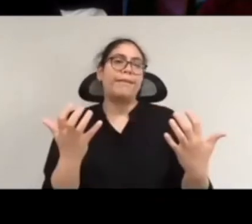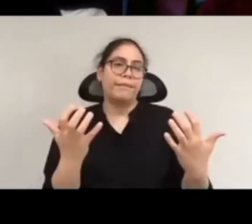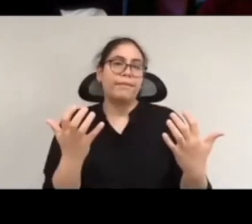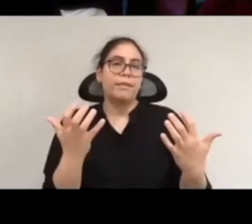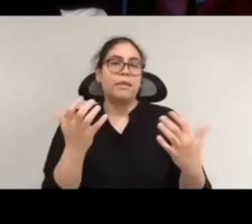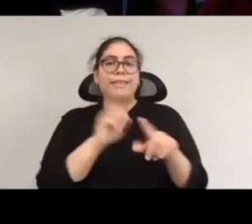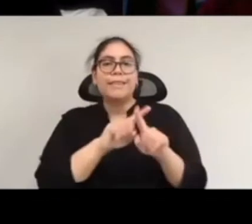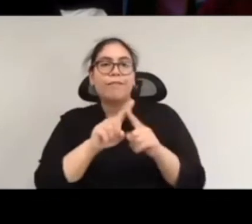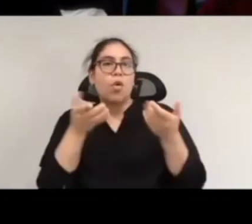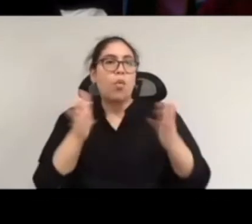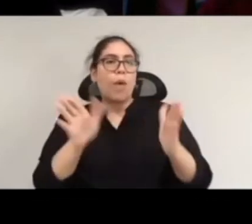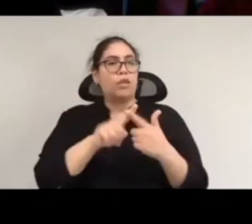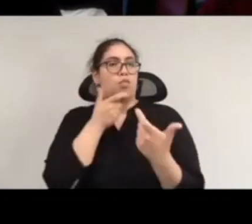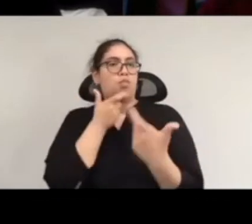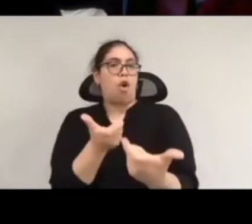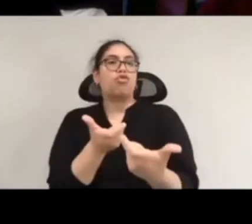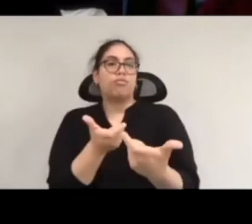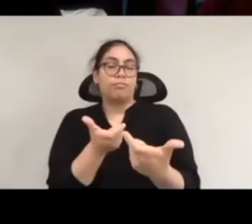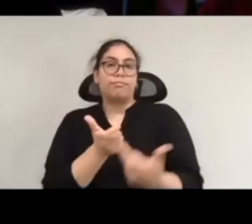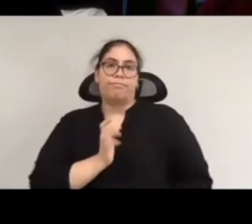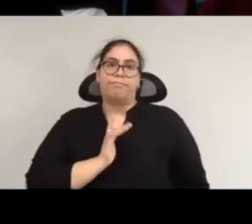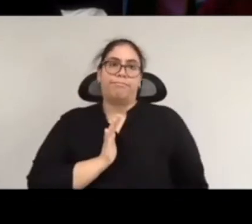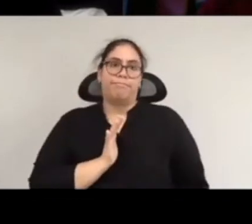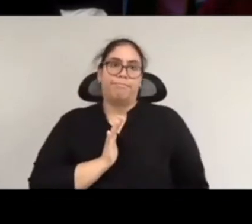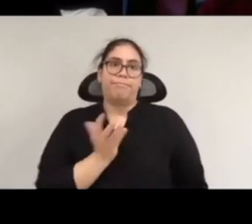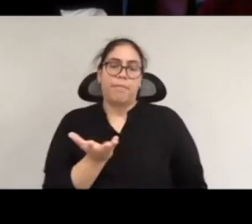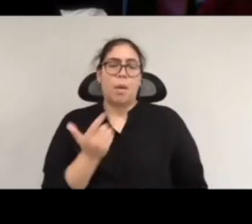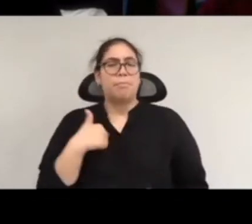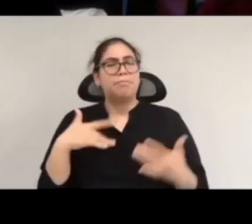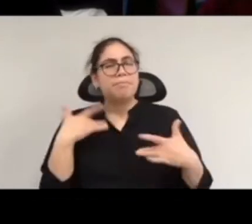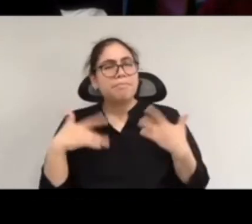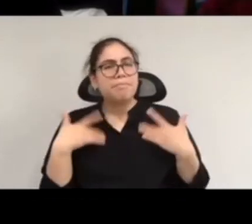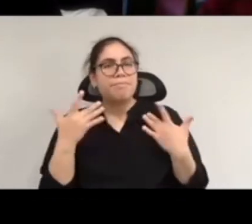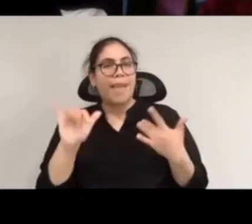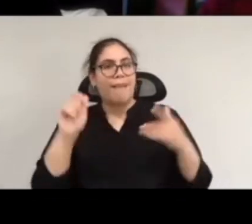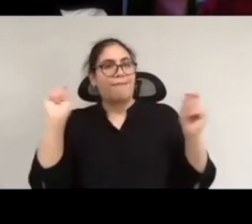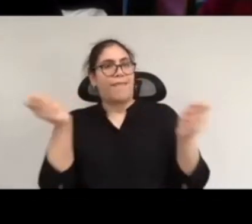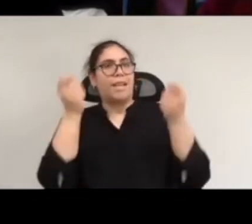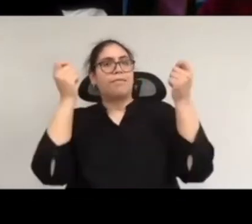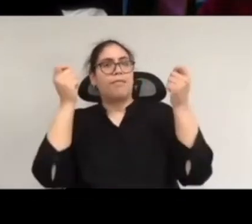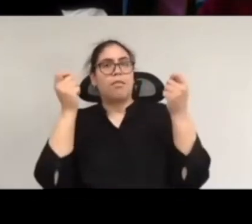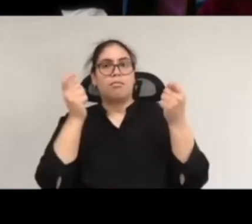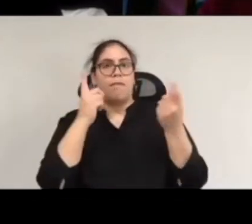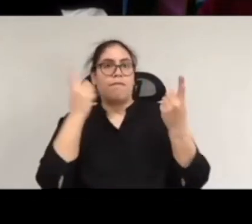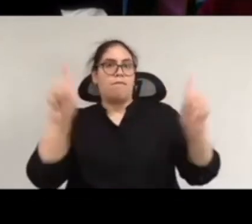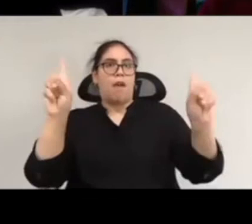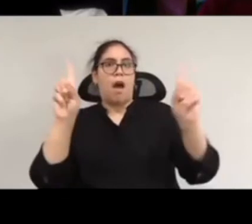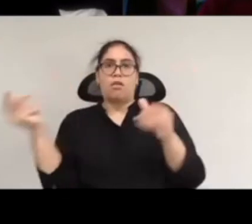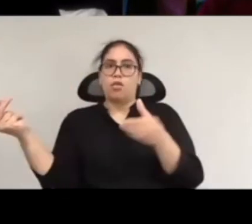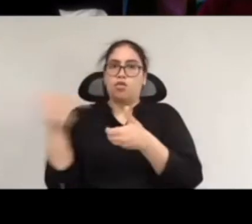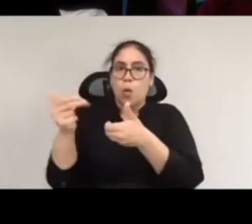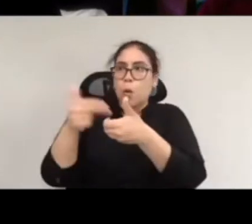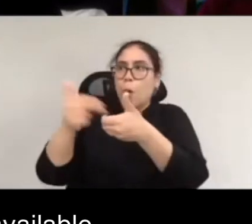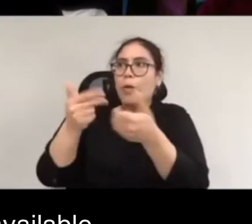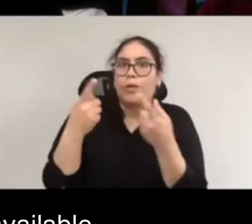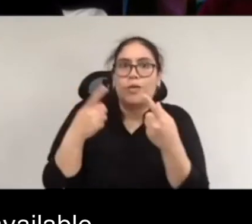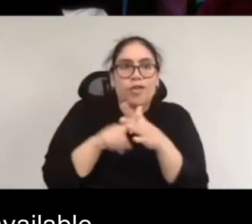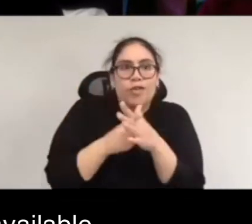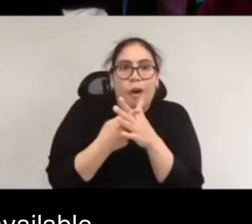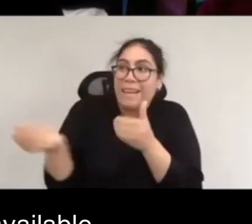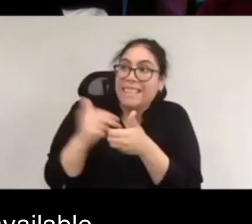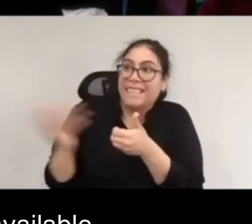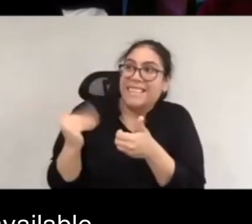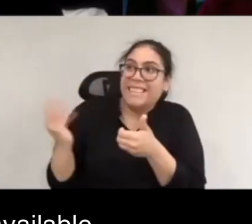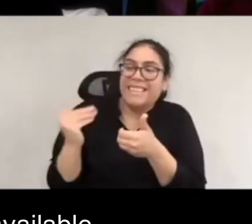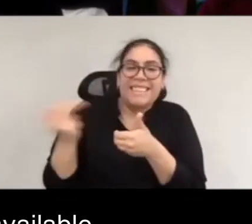different ways to view it. So I'm excited that festivals are finally hopping on this, you know, bandwagon to